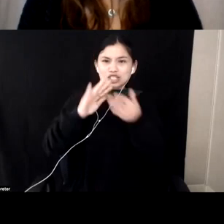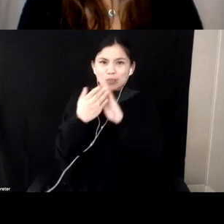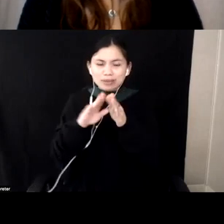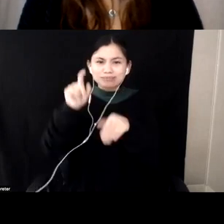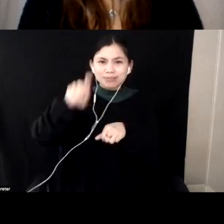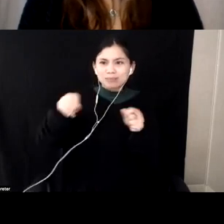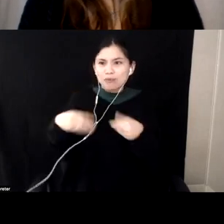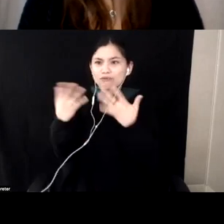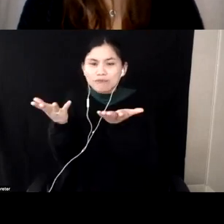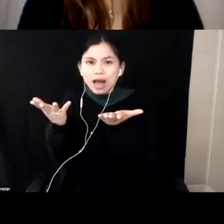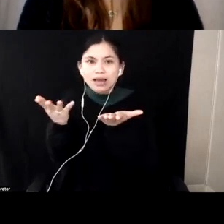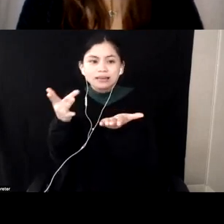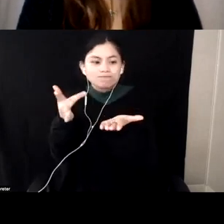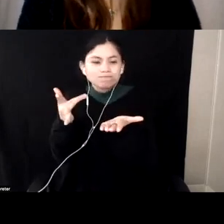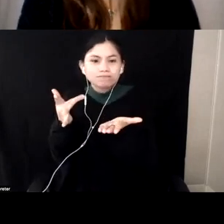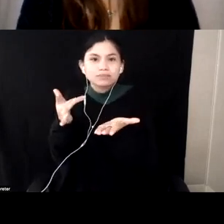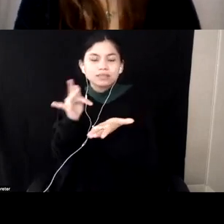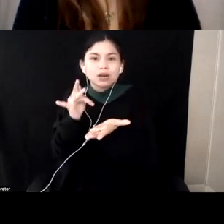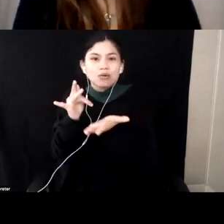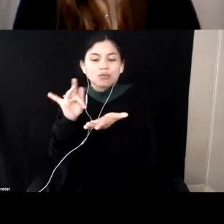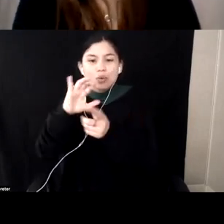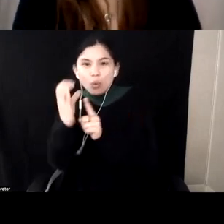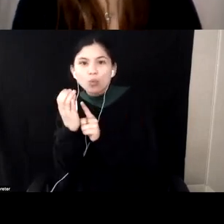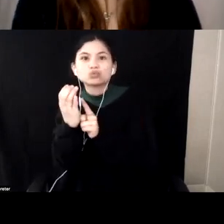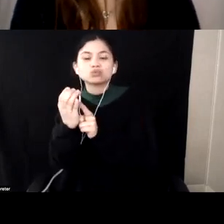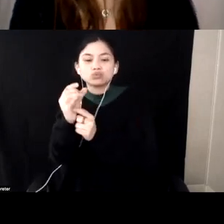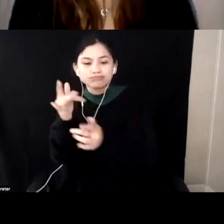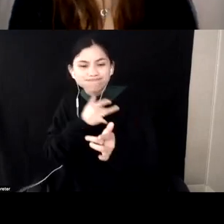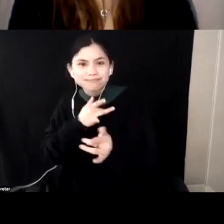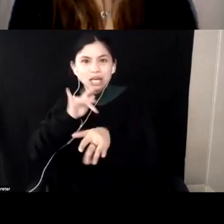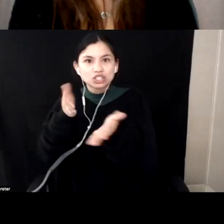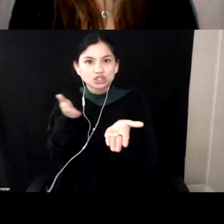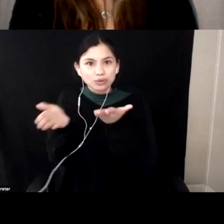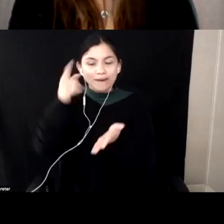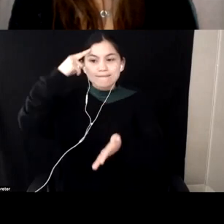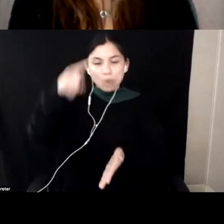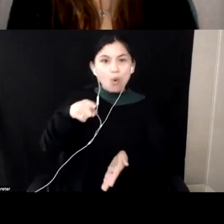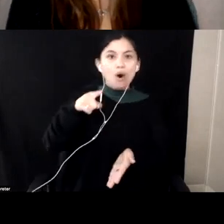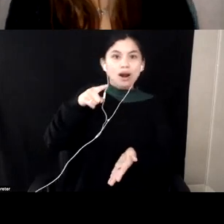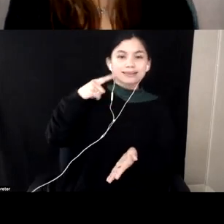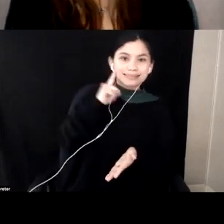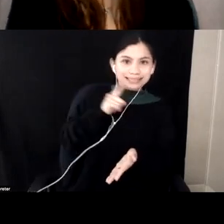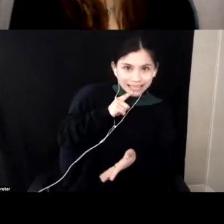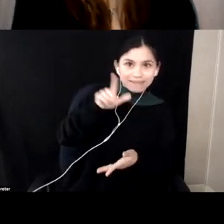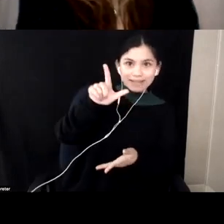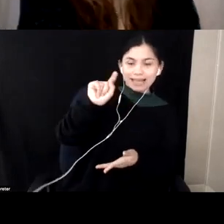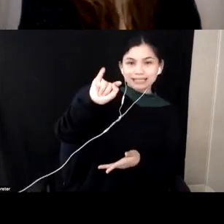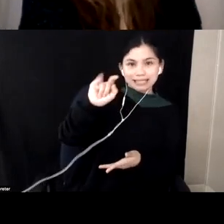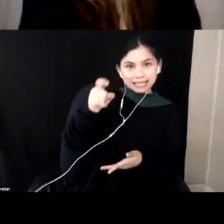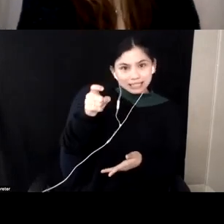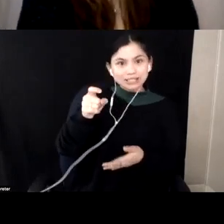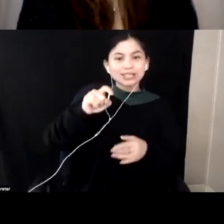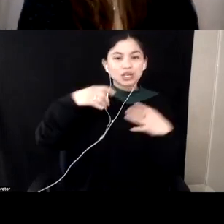well-being of that Latinx youth and their families. So that's a key word, is and